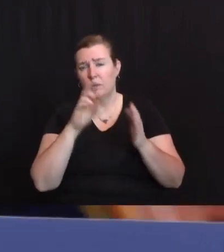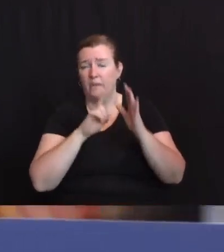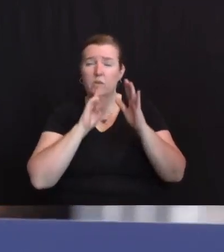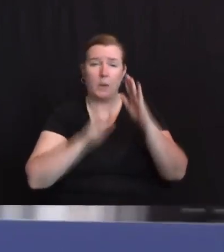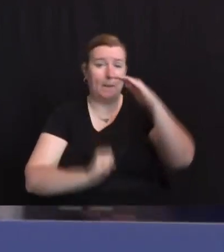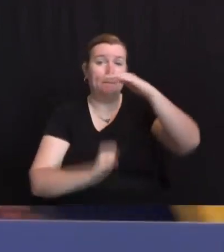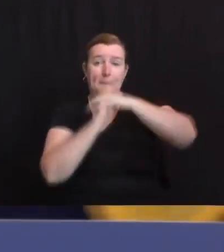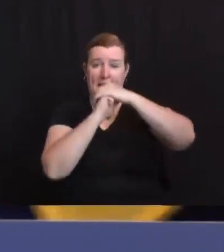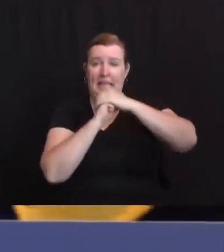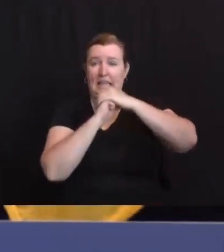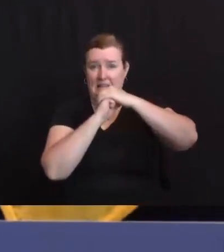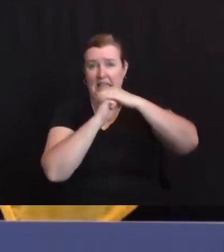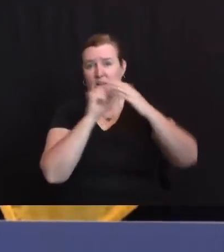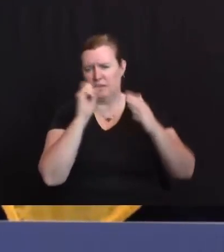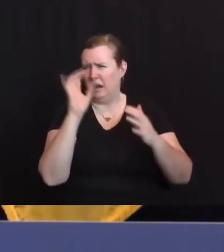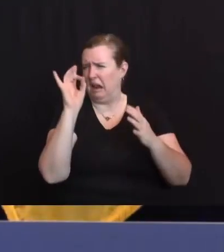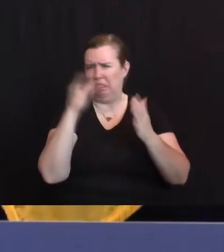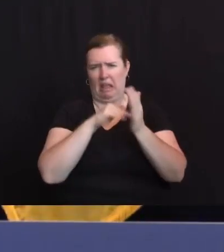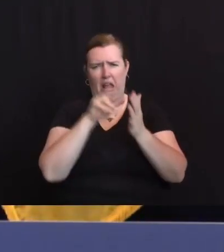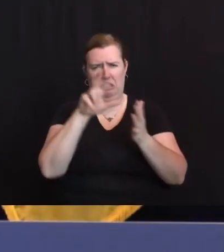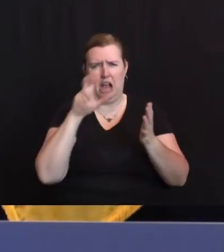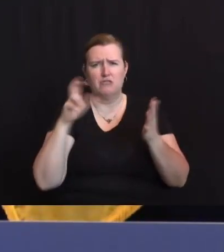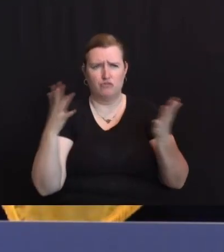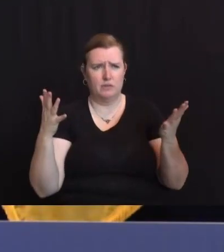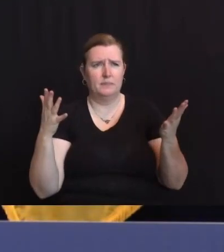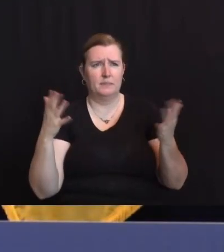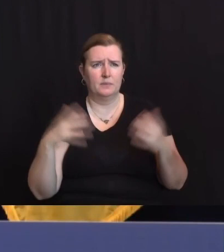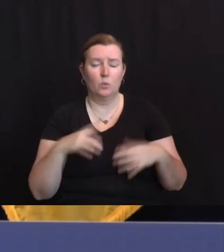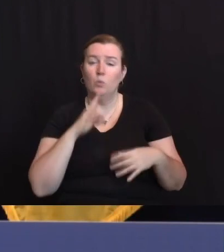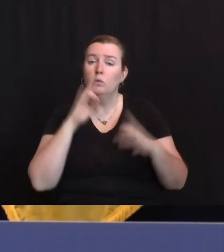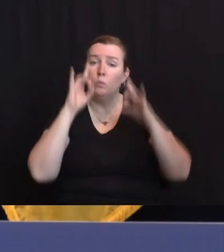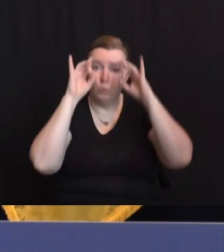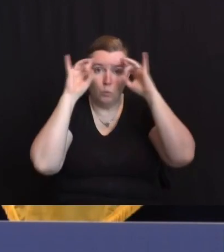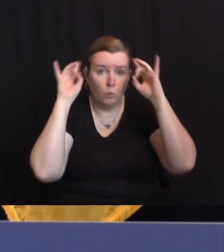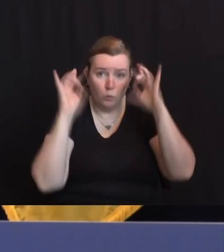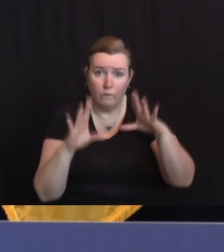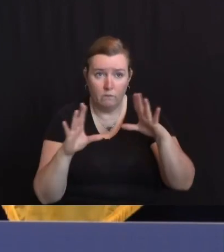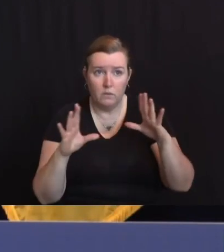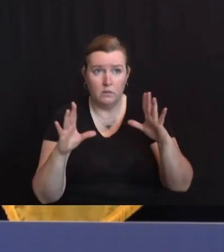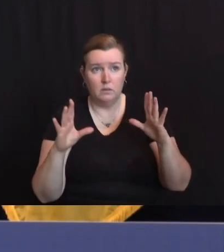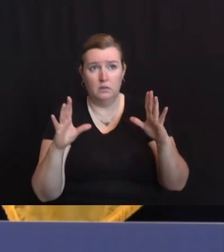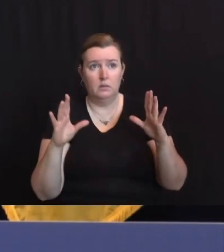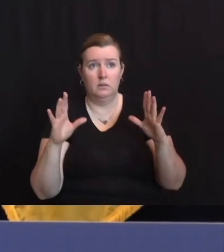is a tragedy in the families that are living it, but as you point out, when you've got 10 or 12